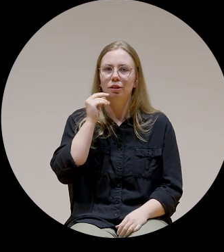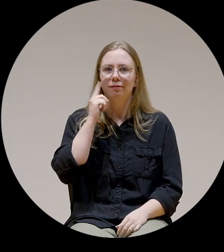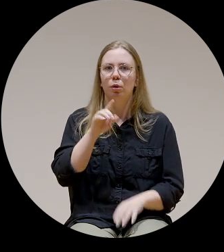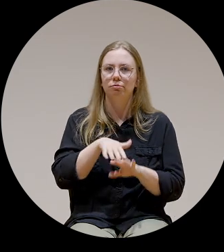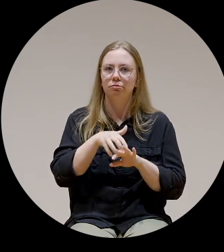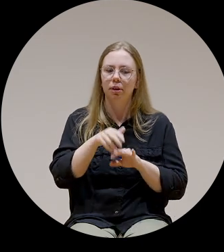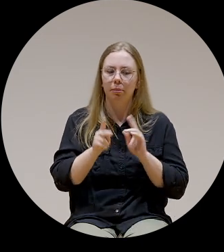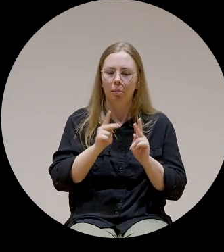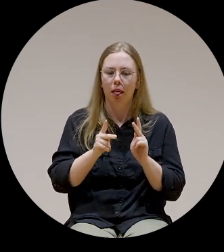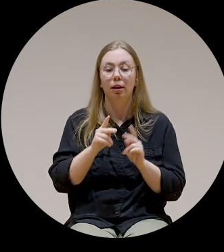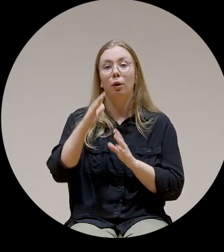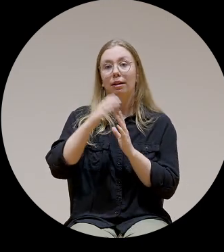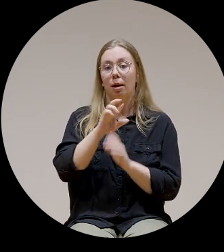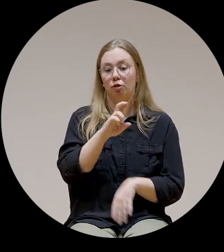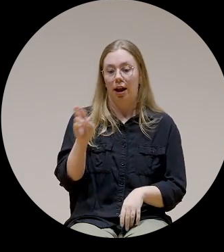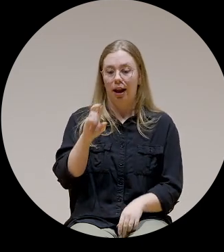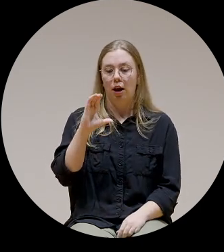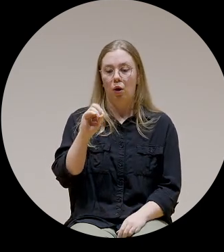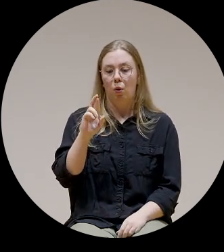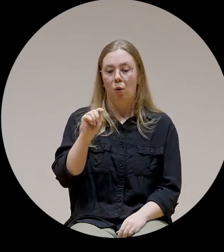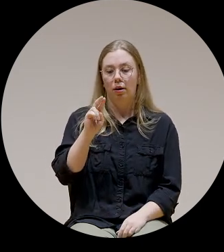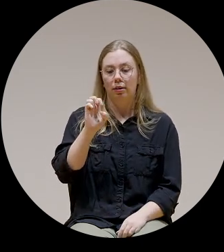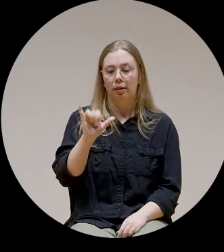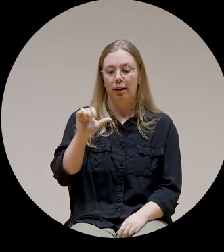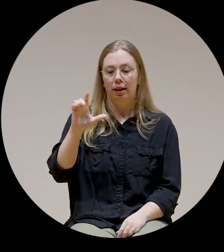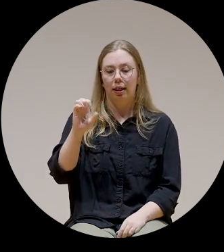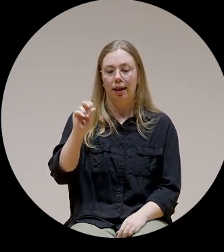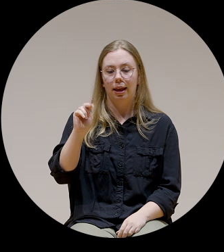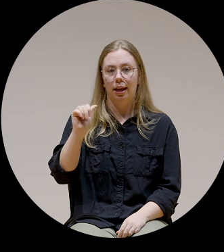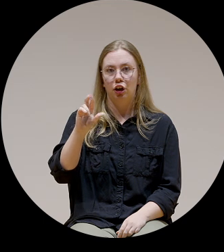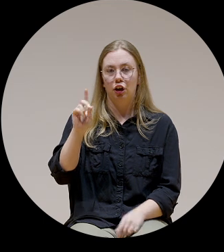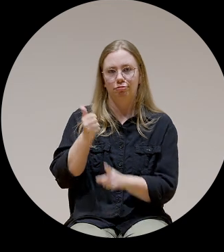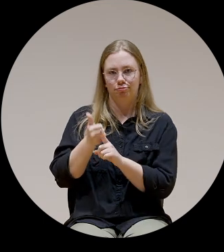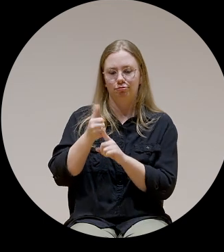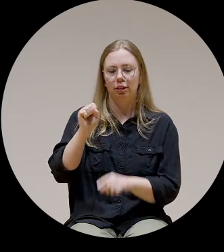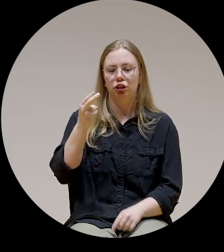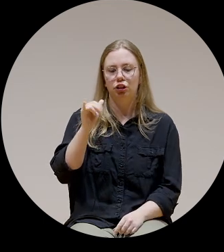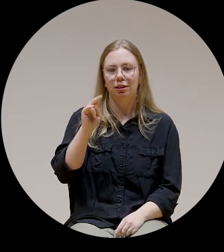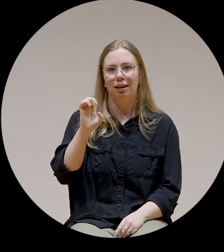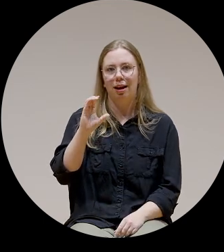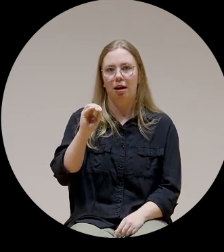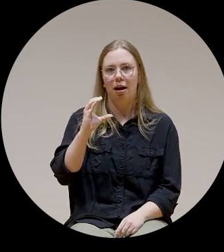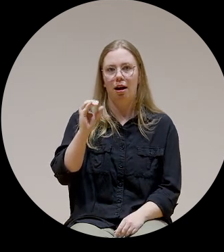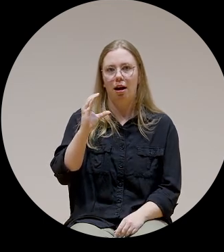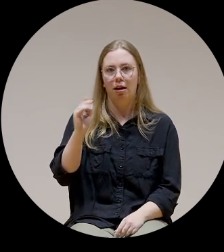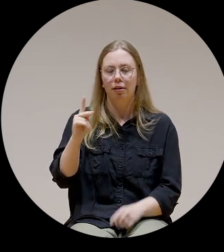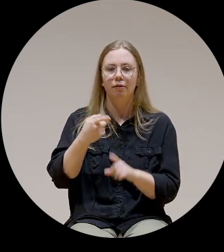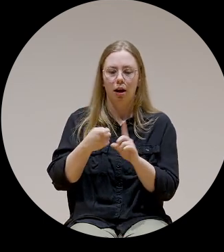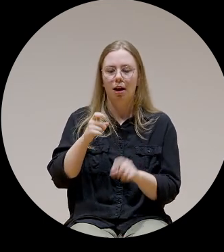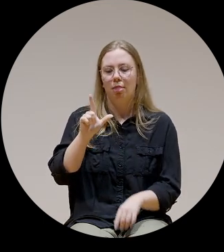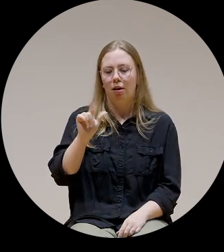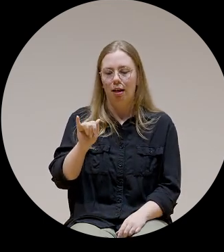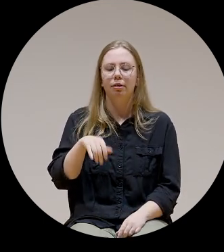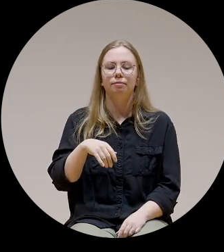by Courtney Leonard, who is Shinnecock from Long Island, of a very real environmental struggle